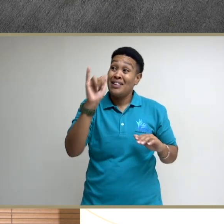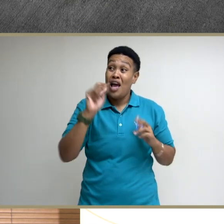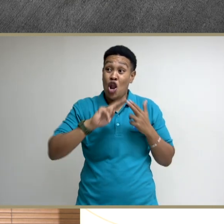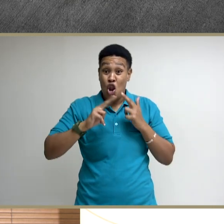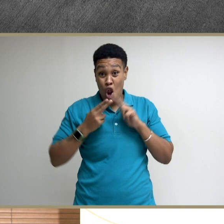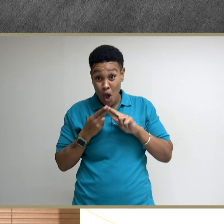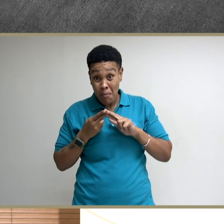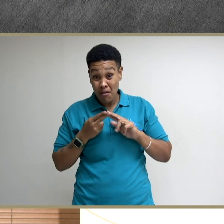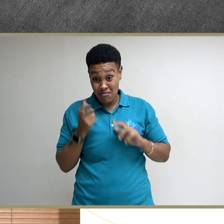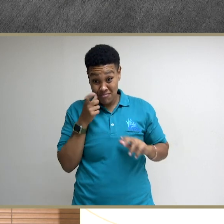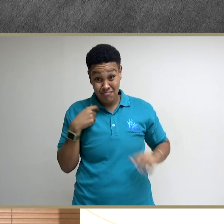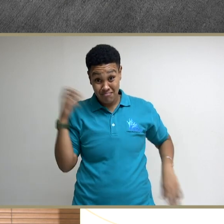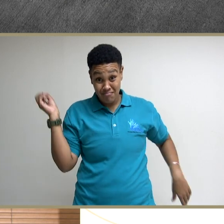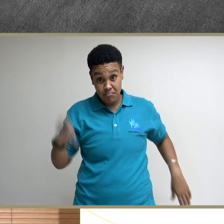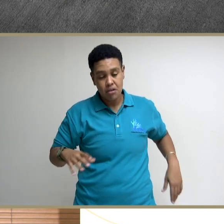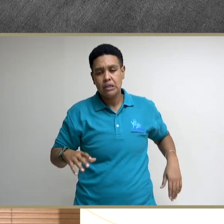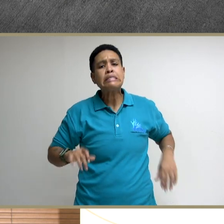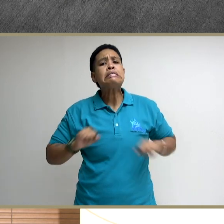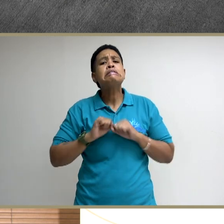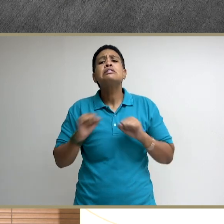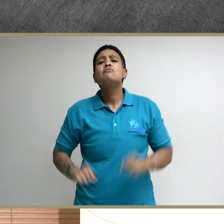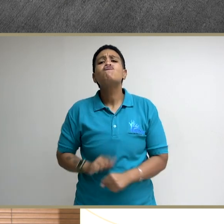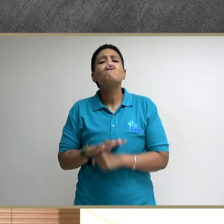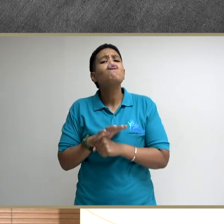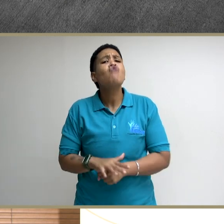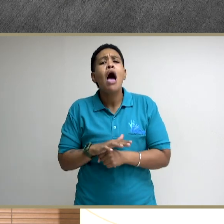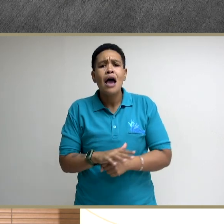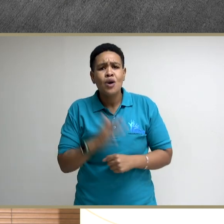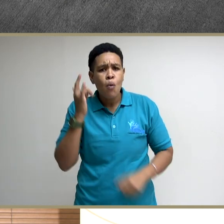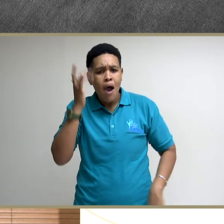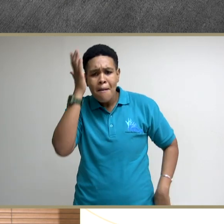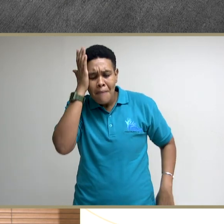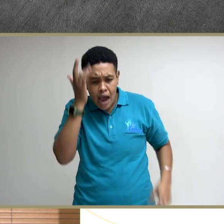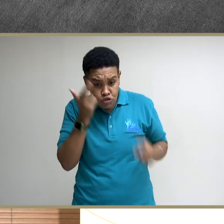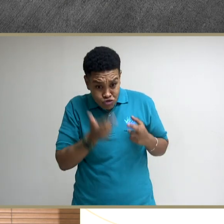is taking up beds and resources that should really be used